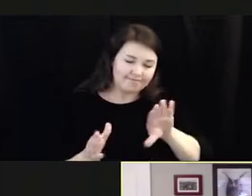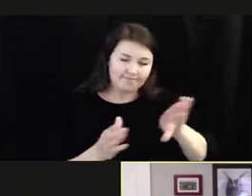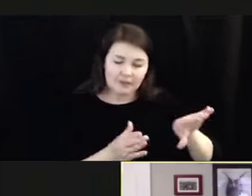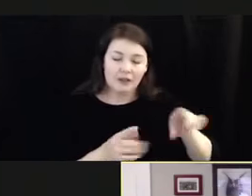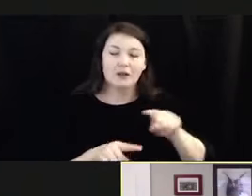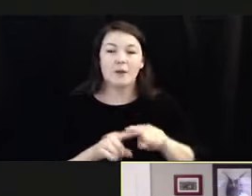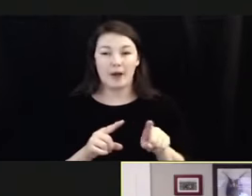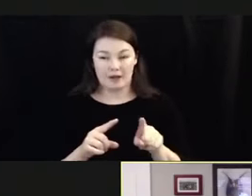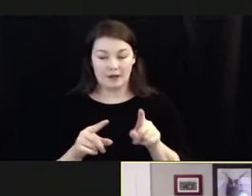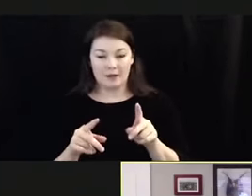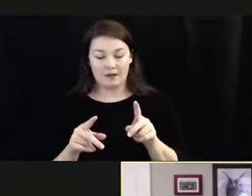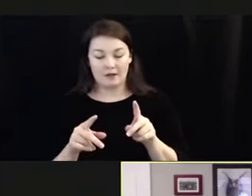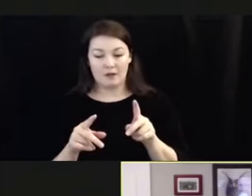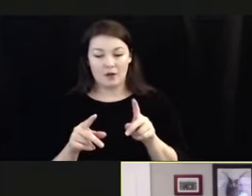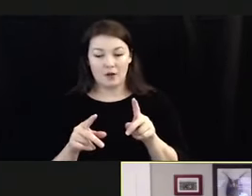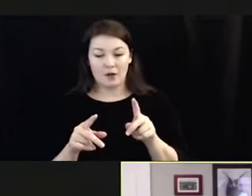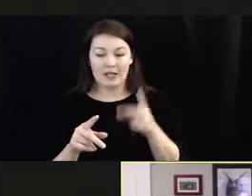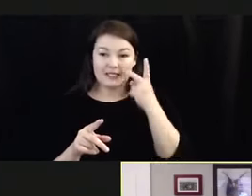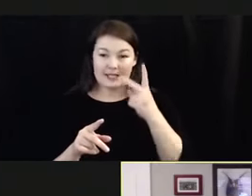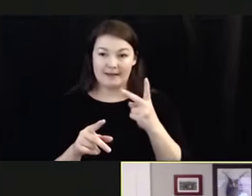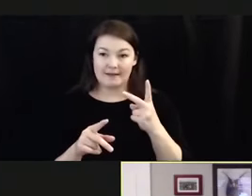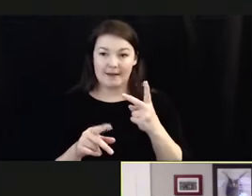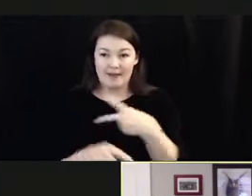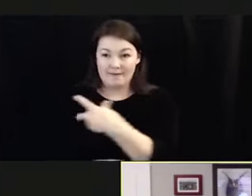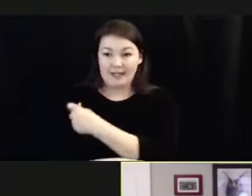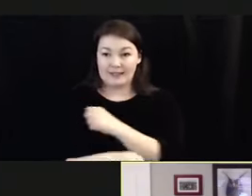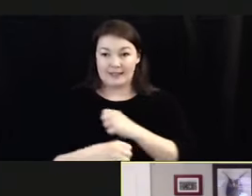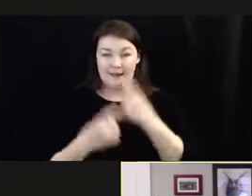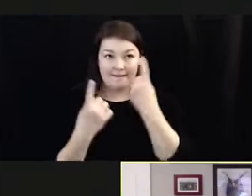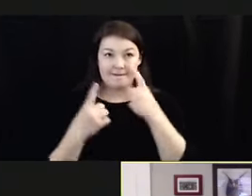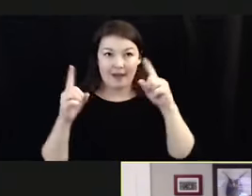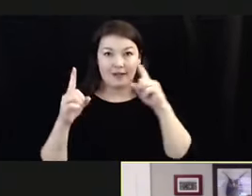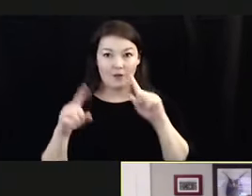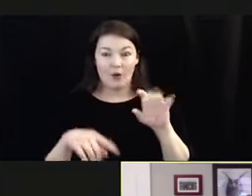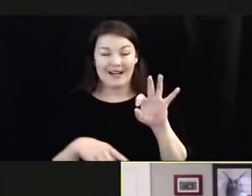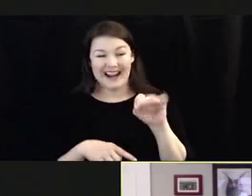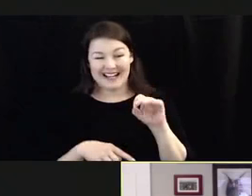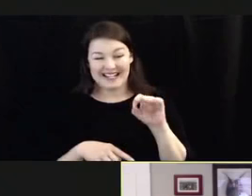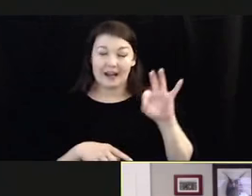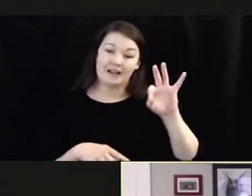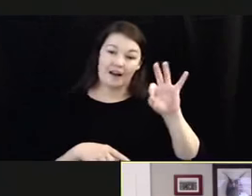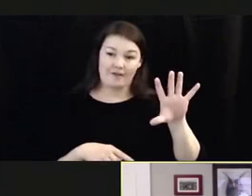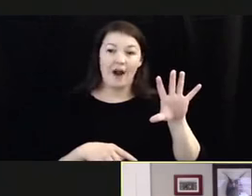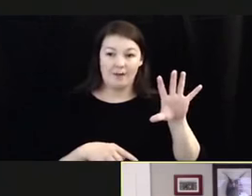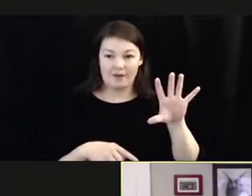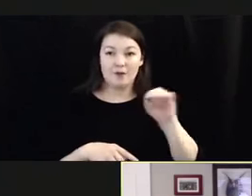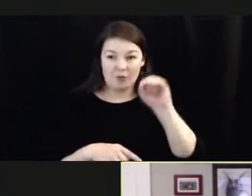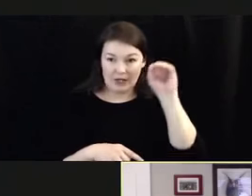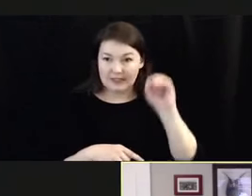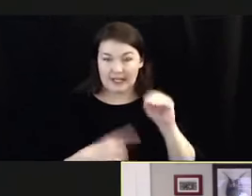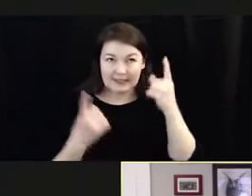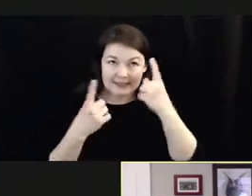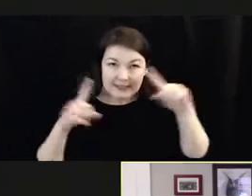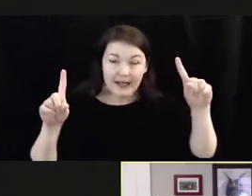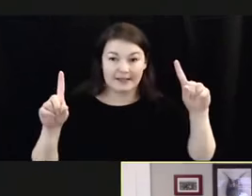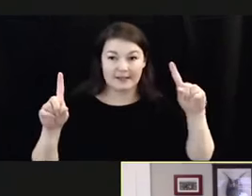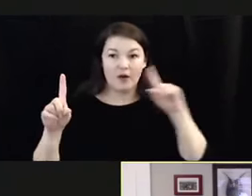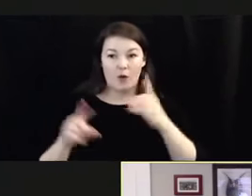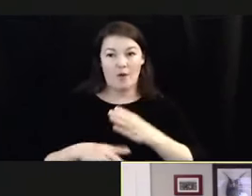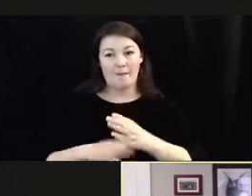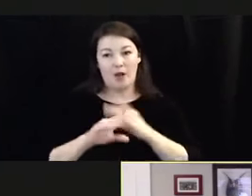for preventing hospitalization and death in that 90, 95 plus range. So, we're really seeing incredible